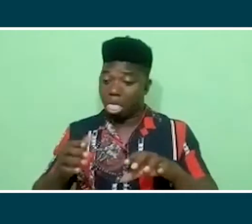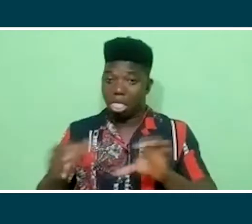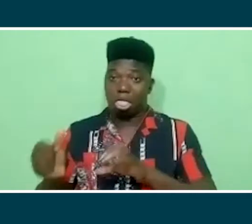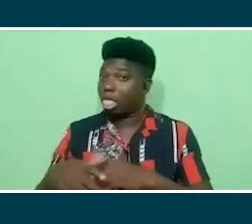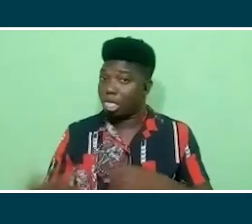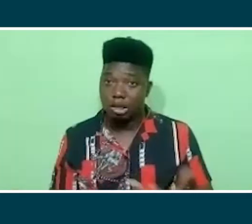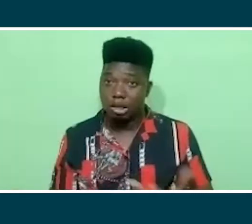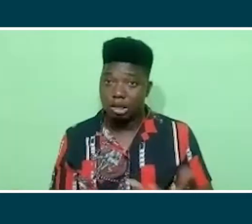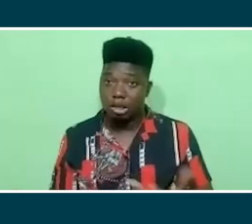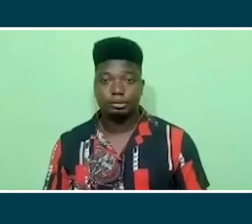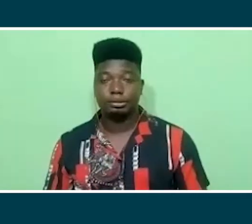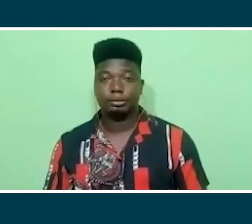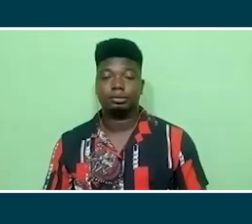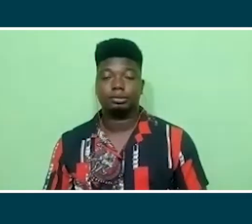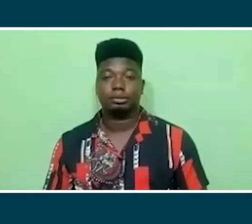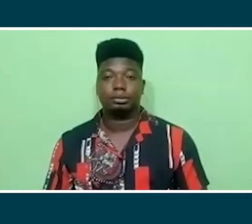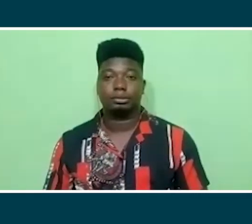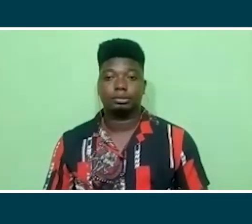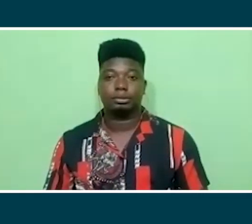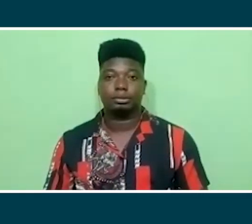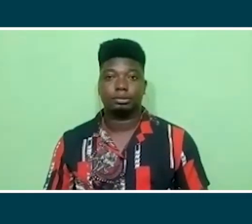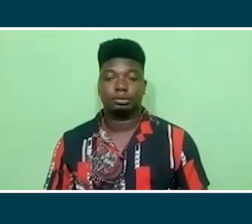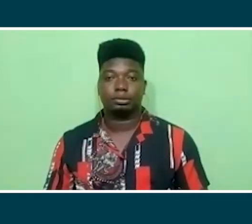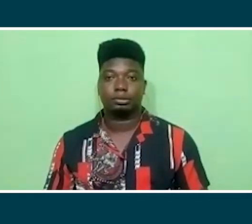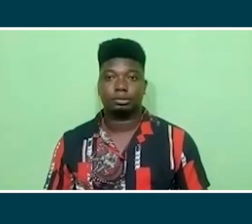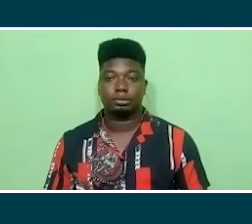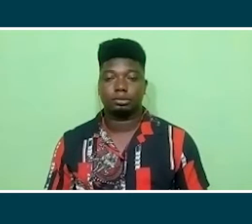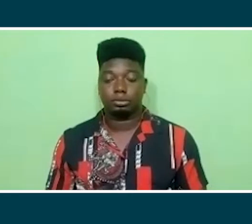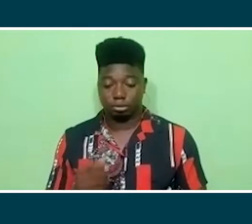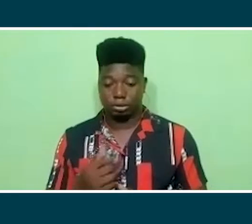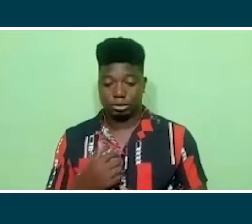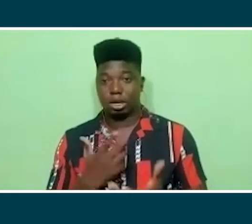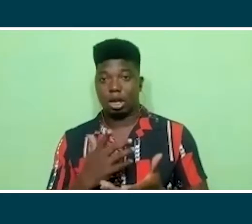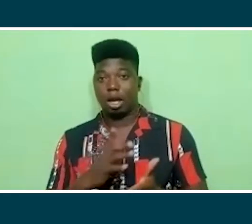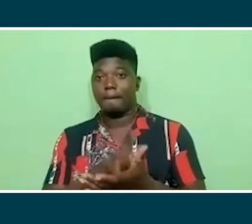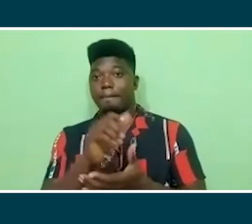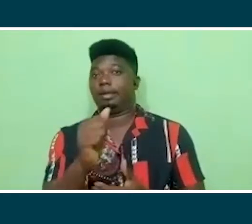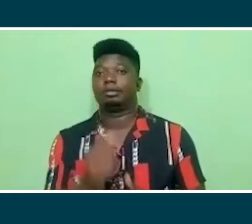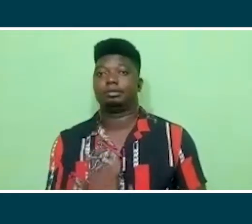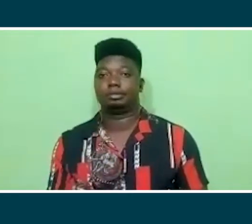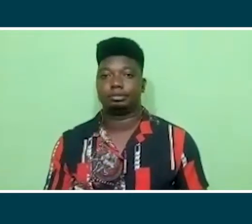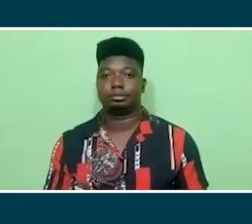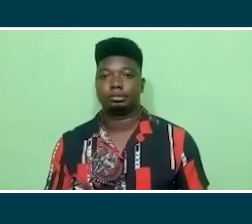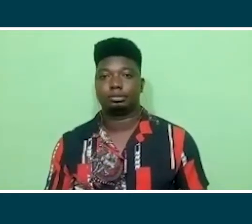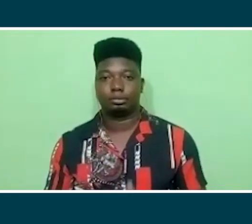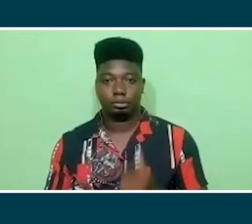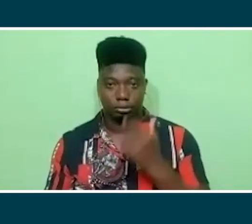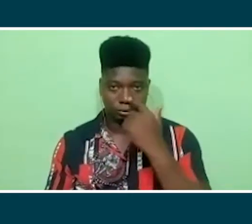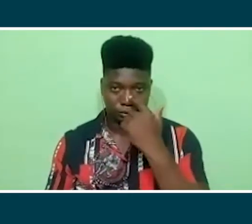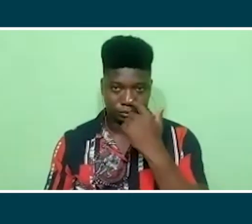why did I not interrupt that? Which I believe is a toxic masculinity in the form, in a scenario